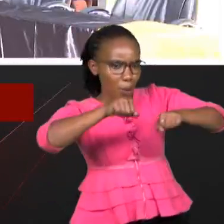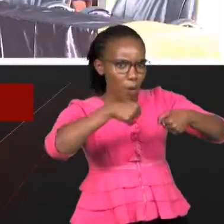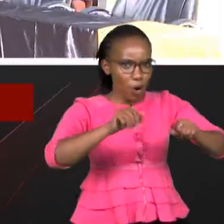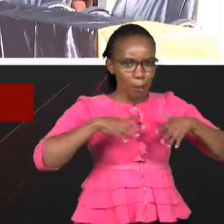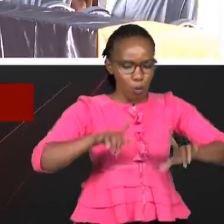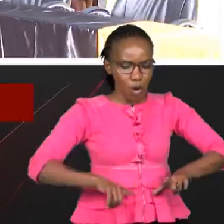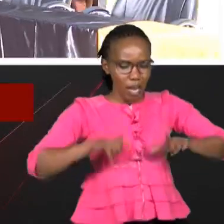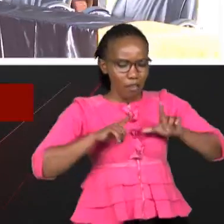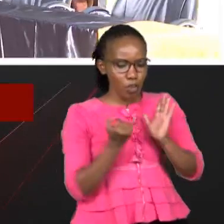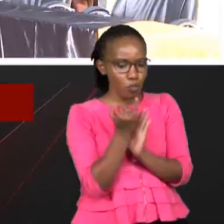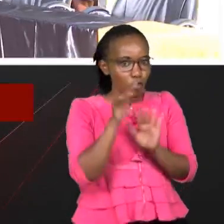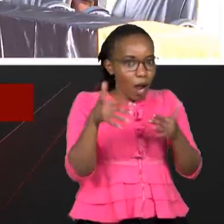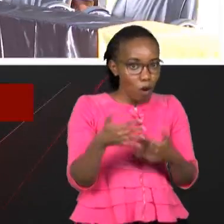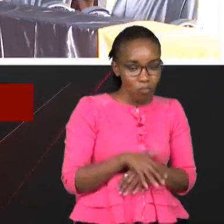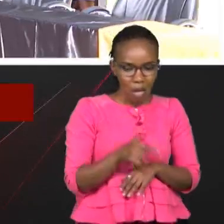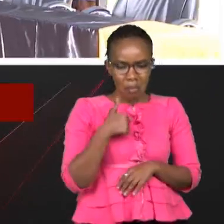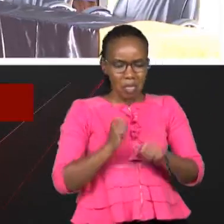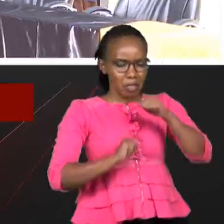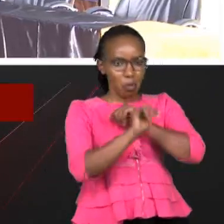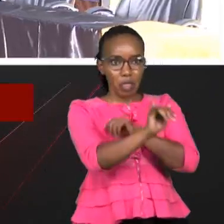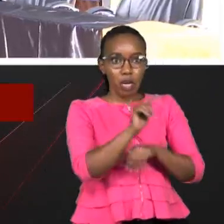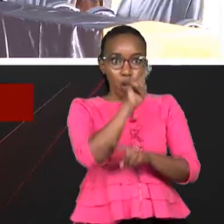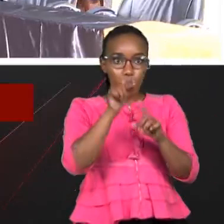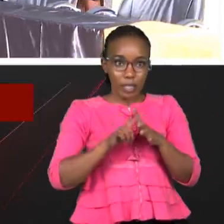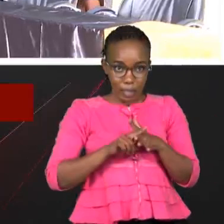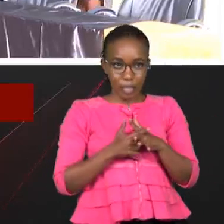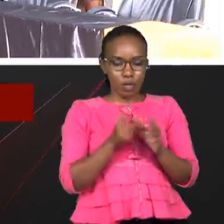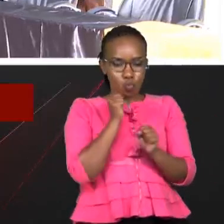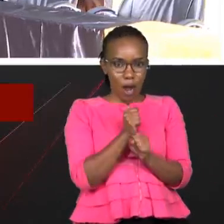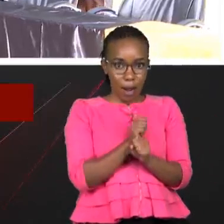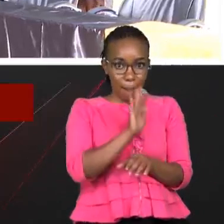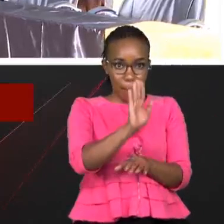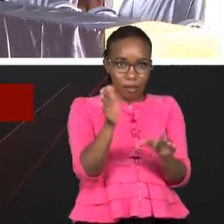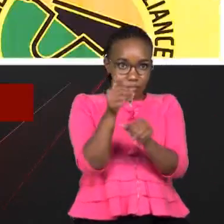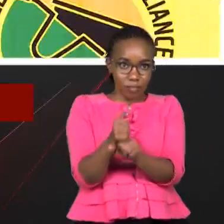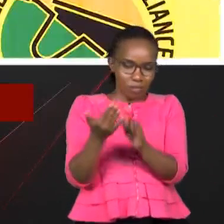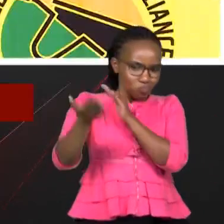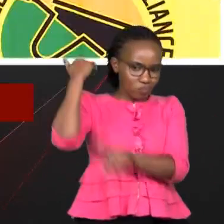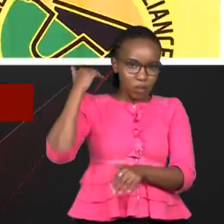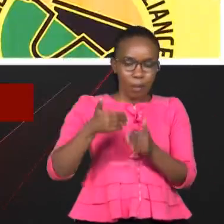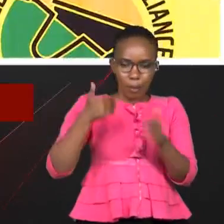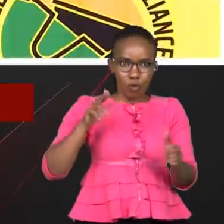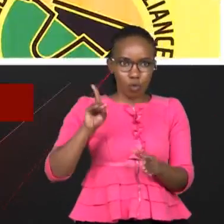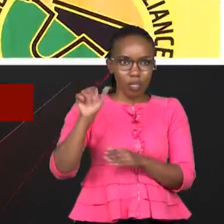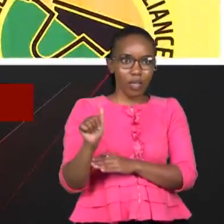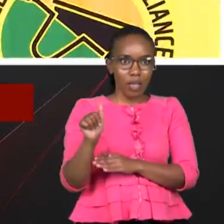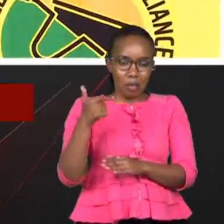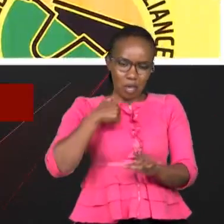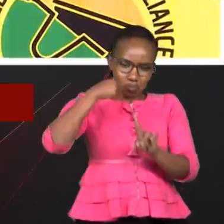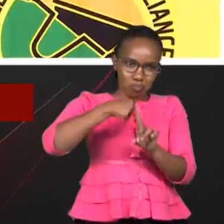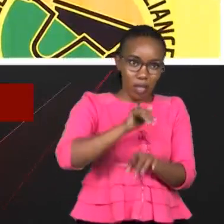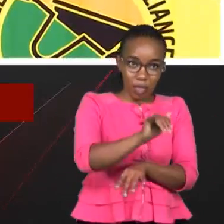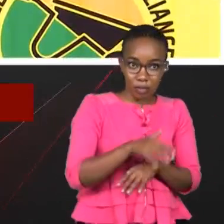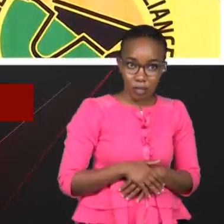improve their livelihoods? That's what I stand for. When I started Hustle Yako Initiative, years before UDA, that's what I've been driving. If you